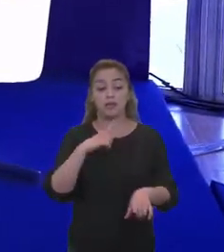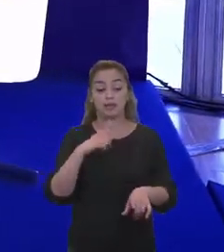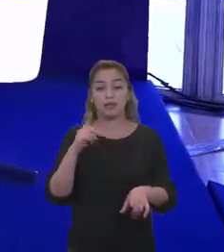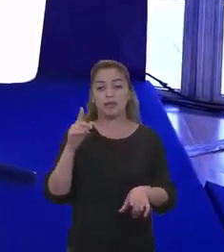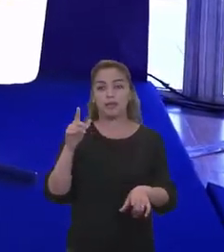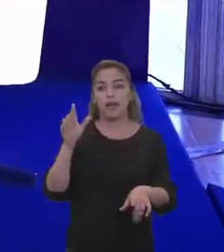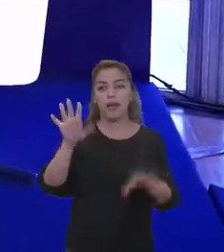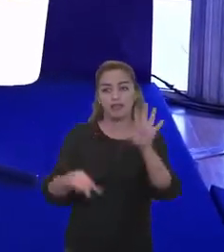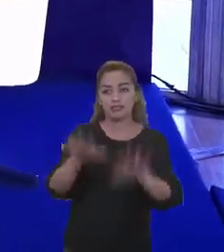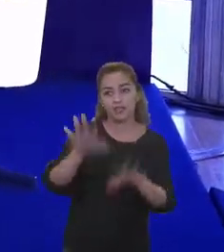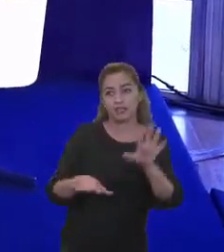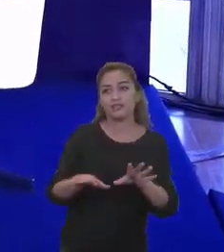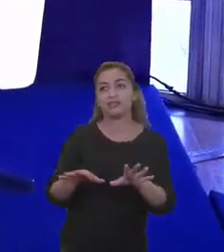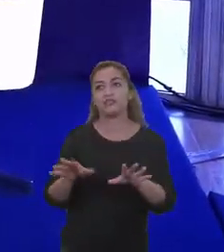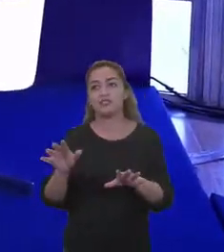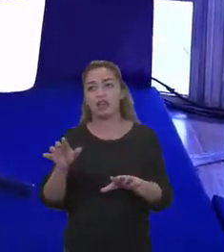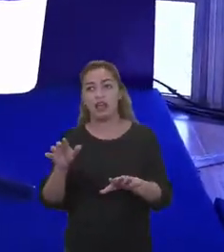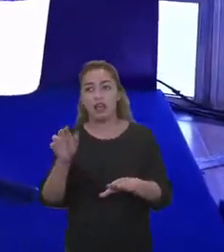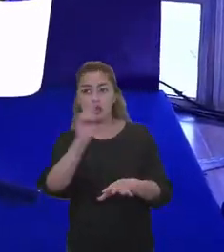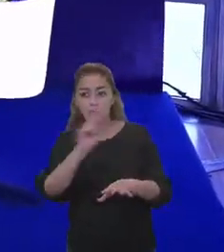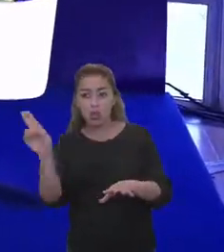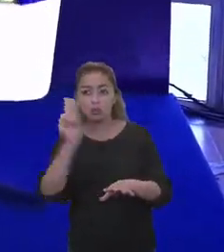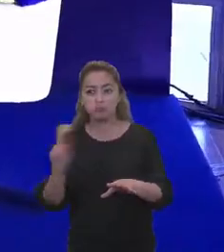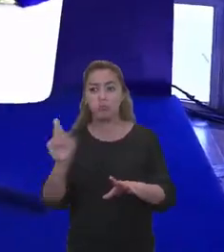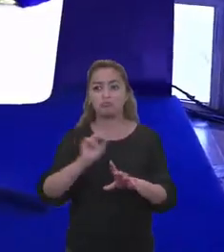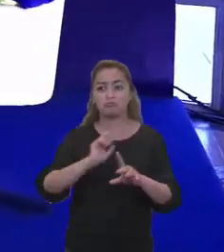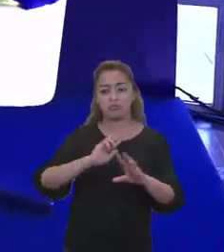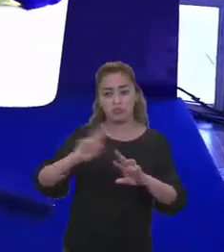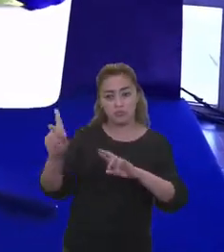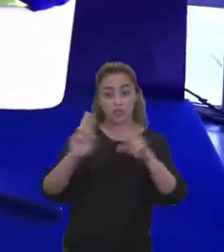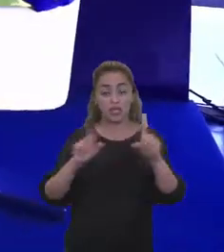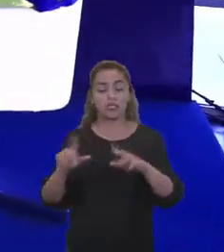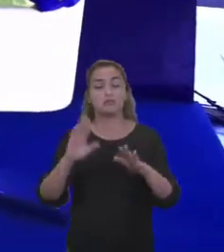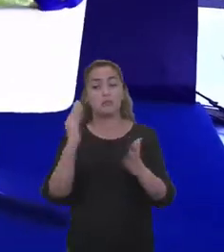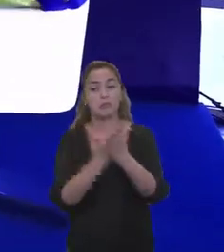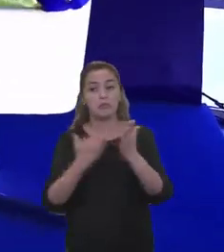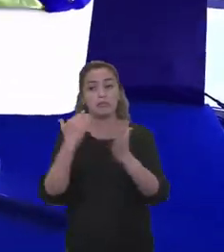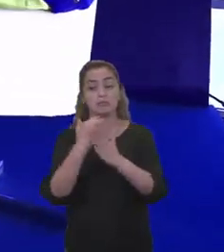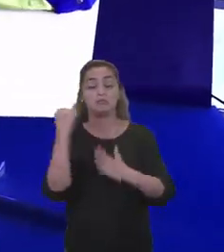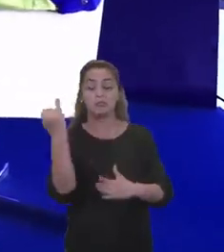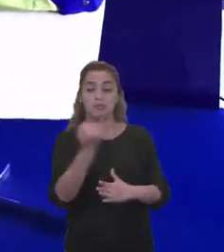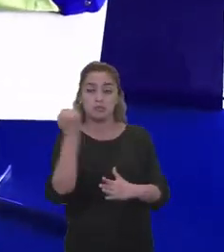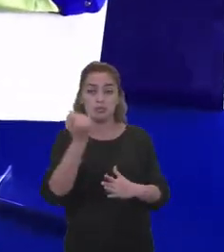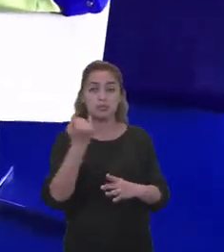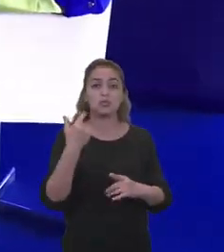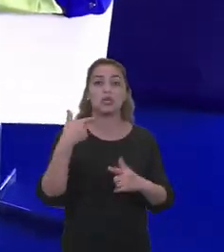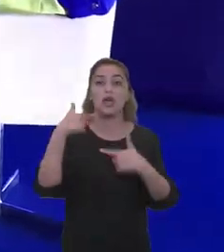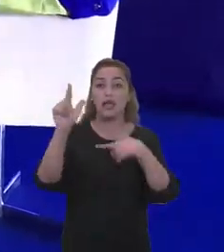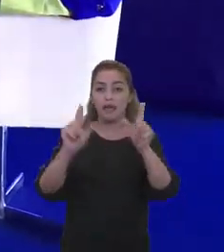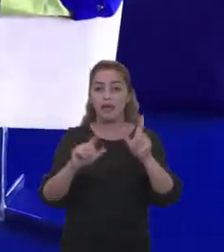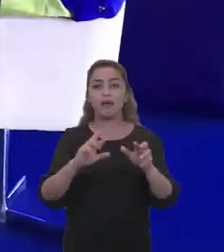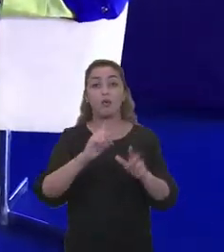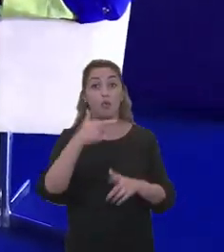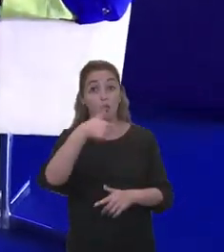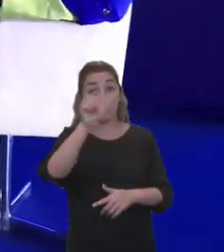skills show that it's less important. We know it's much more important. And I want to hear you,